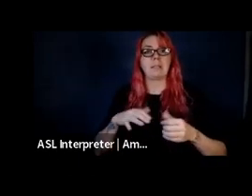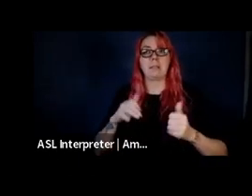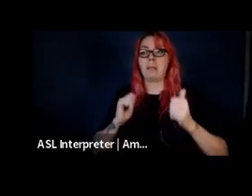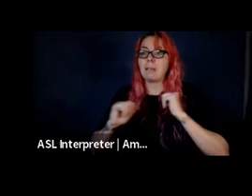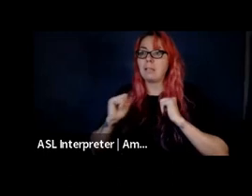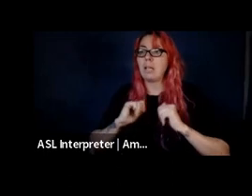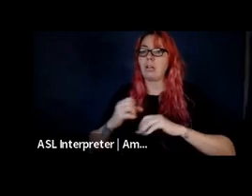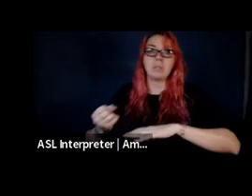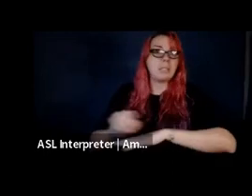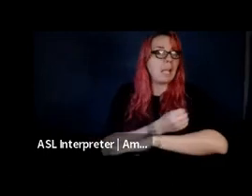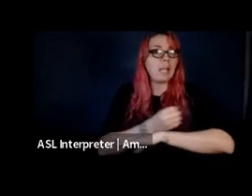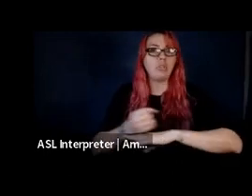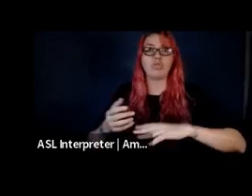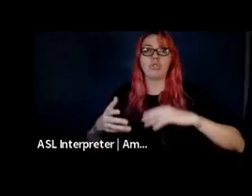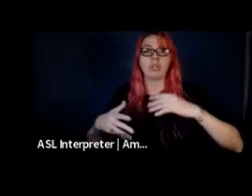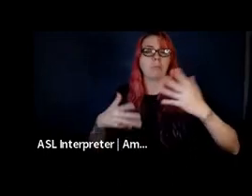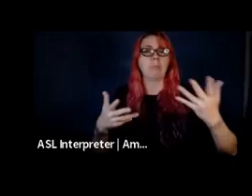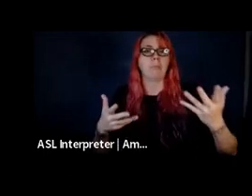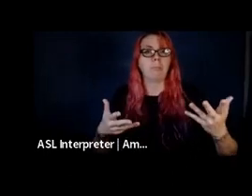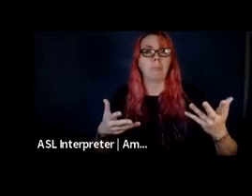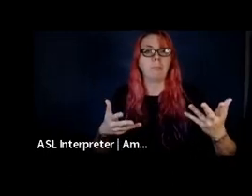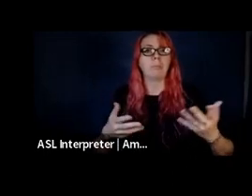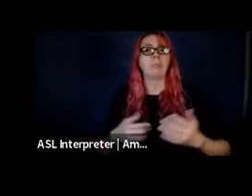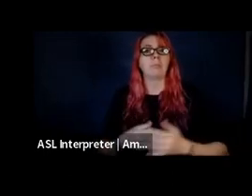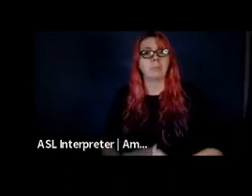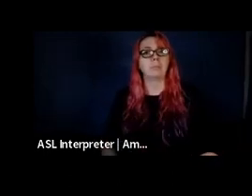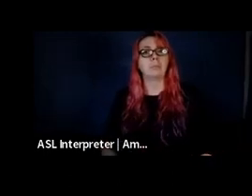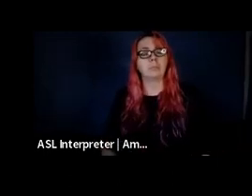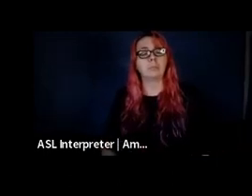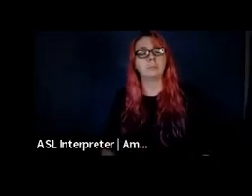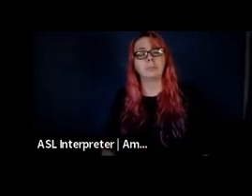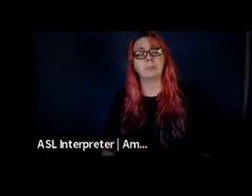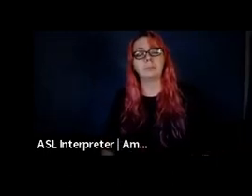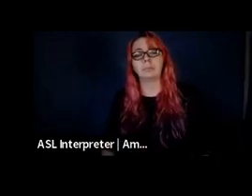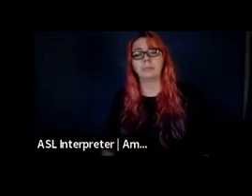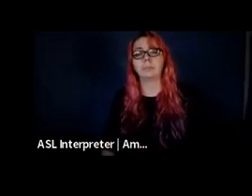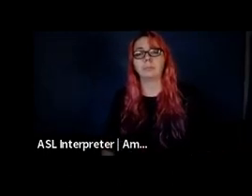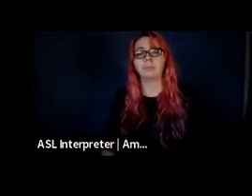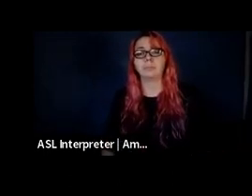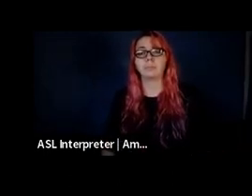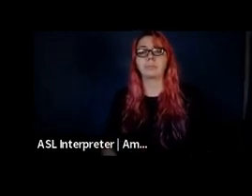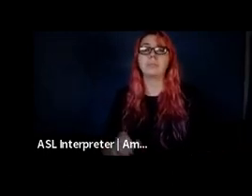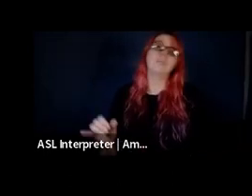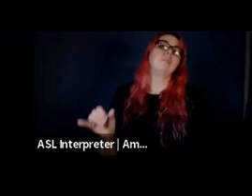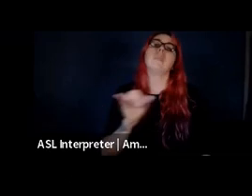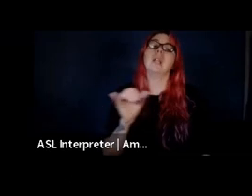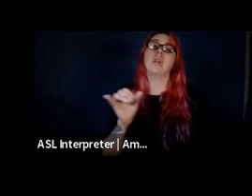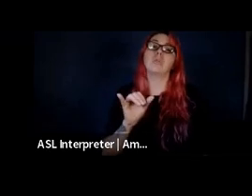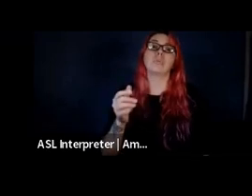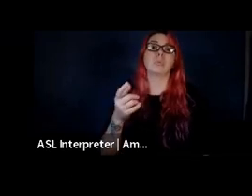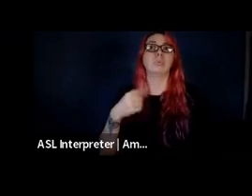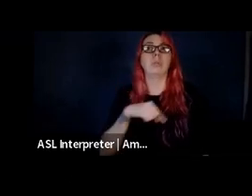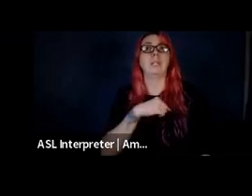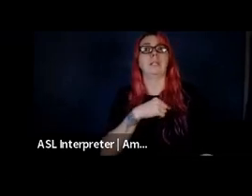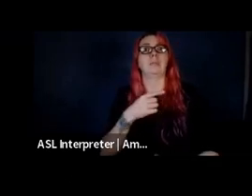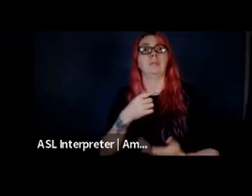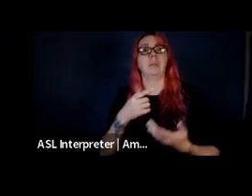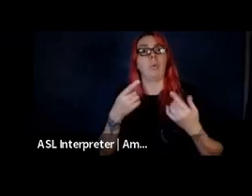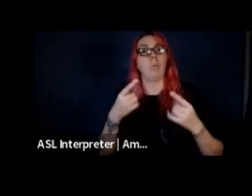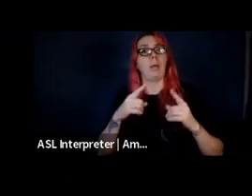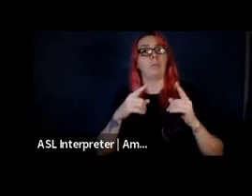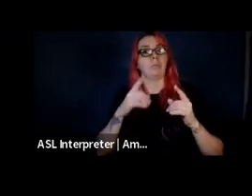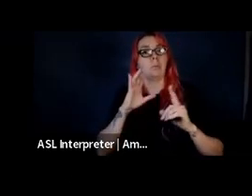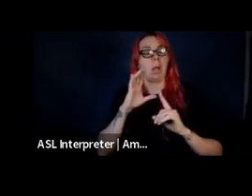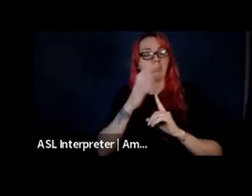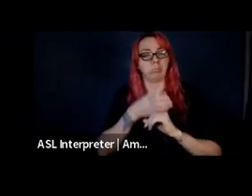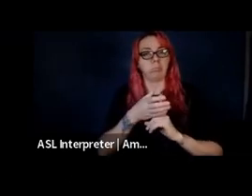about a performance or a certain role that someone's playing, for example, and the way those roles are